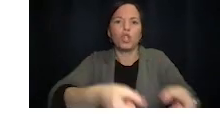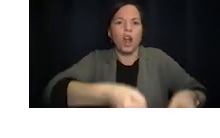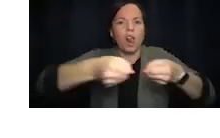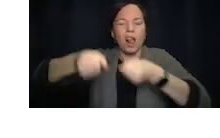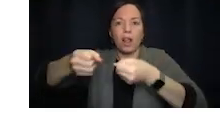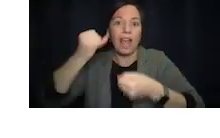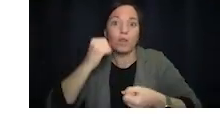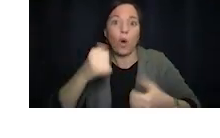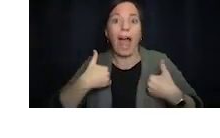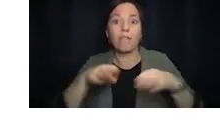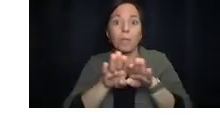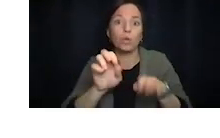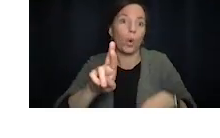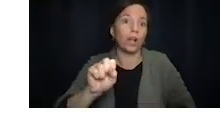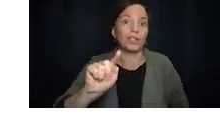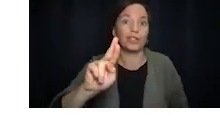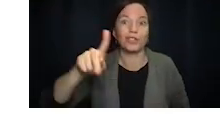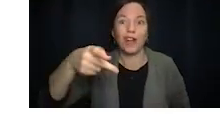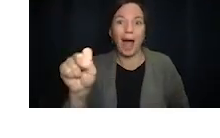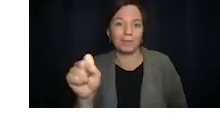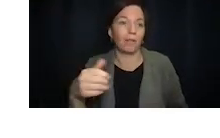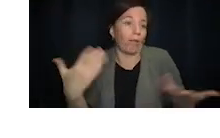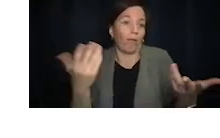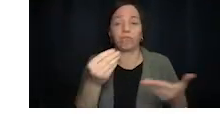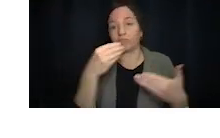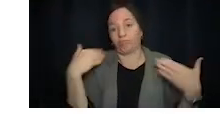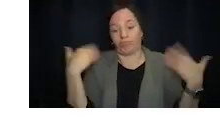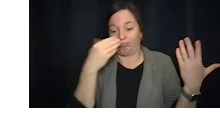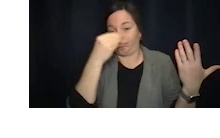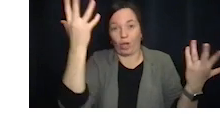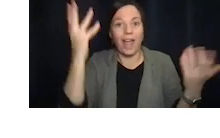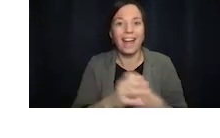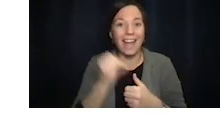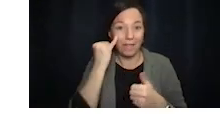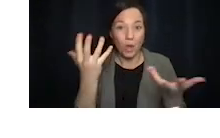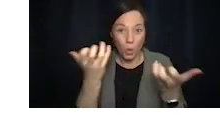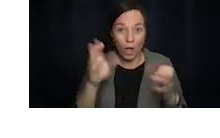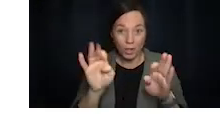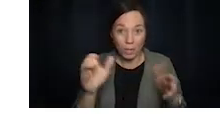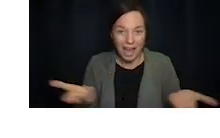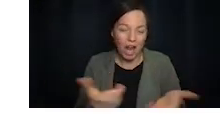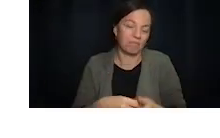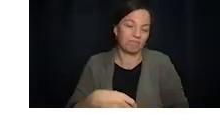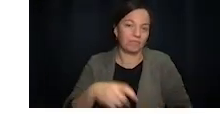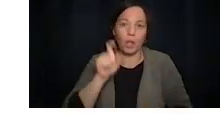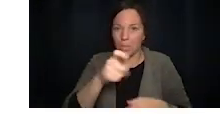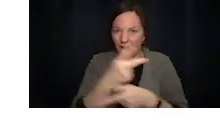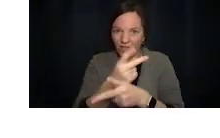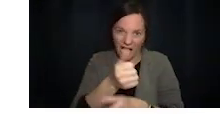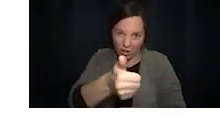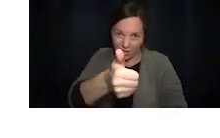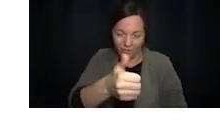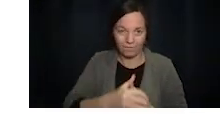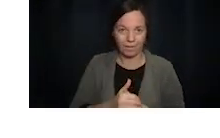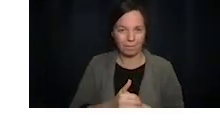straps, right? Sort of a notion and ideology of, if you want to be here, you have to figure out how to be here and figure out how to make it work.